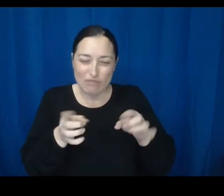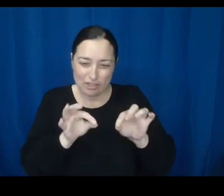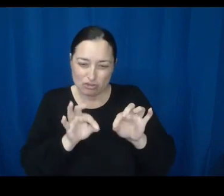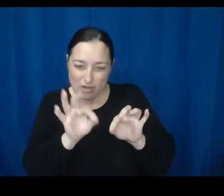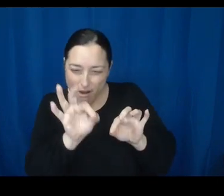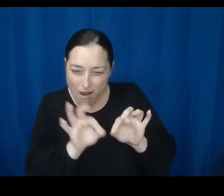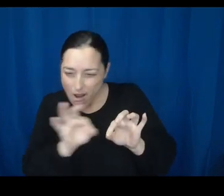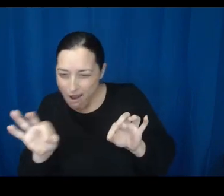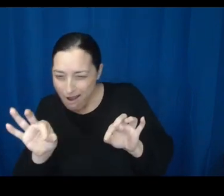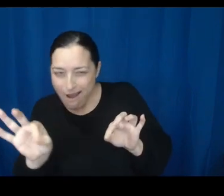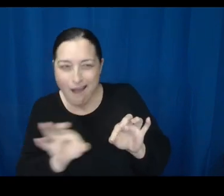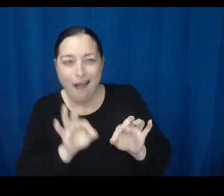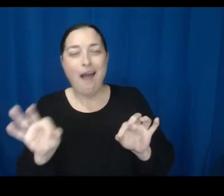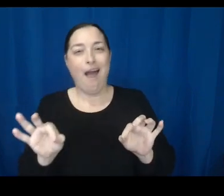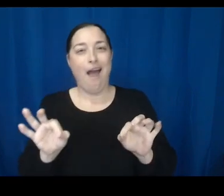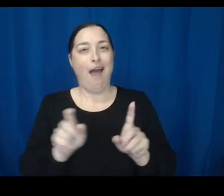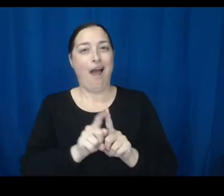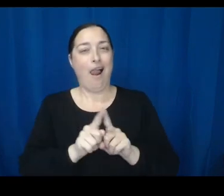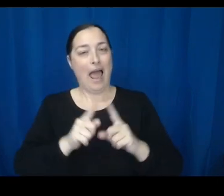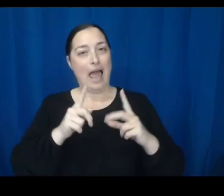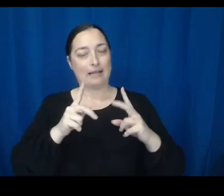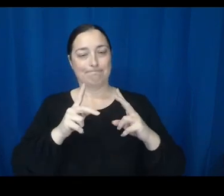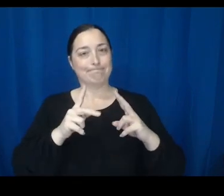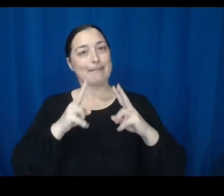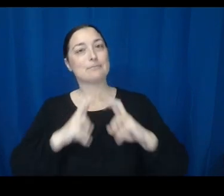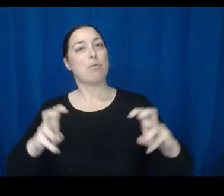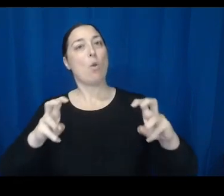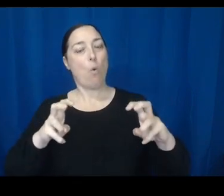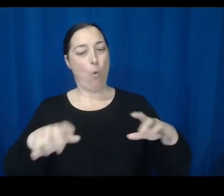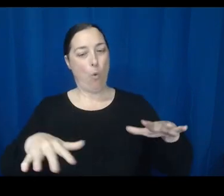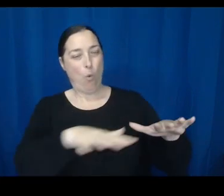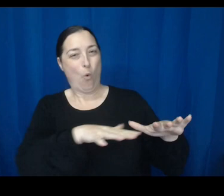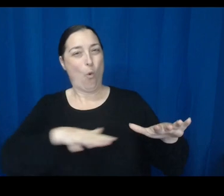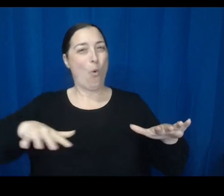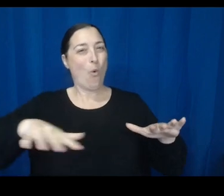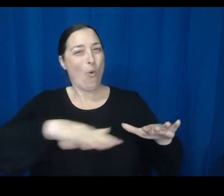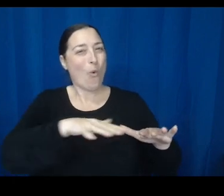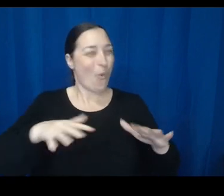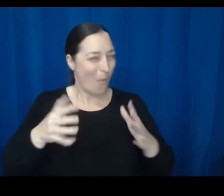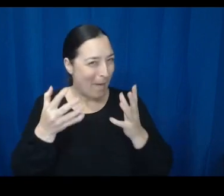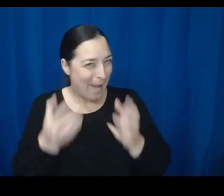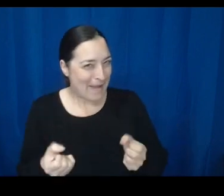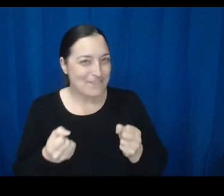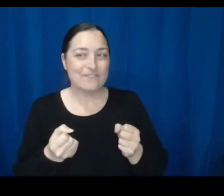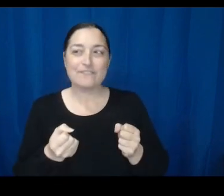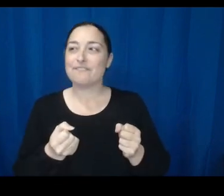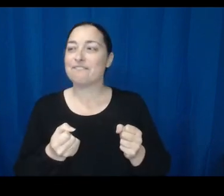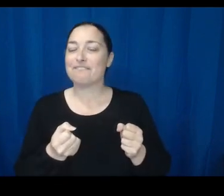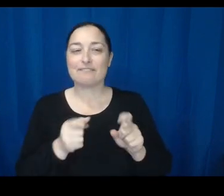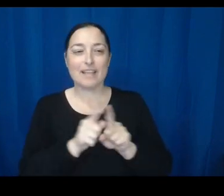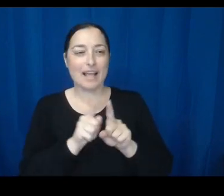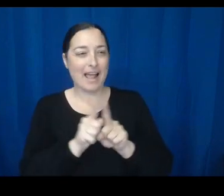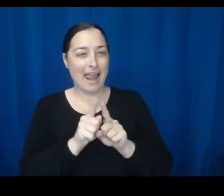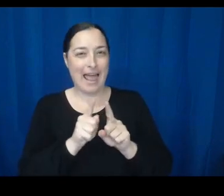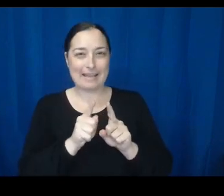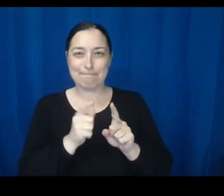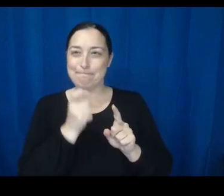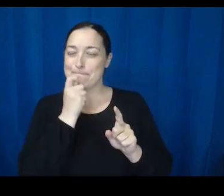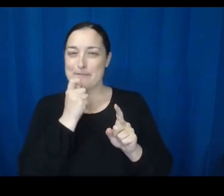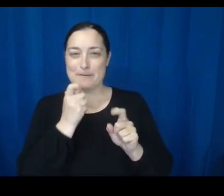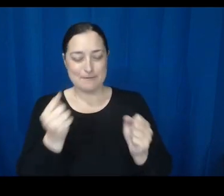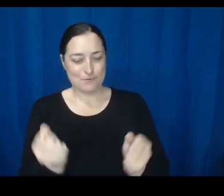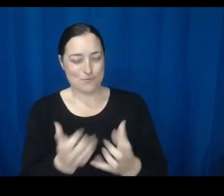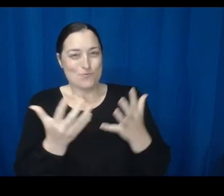kind of explored in the gesture drawing, and there's going to be a certain distillation that comes with the